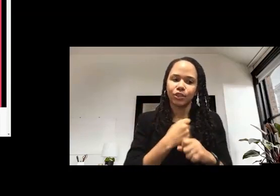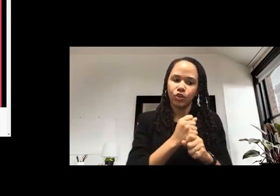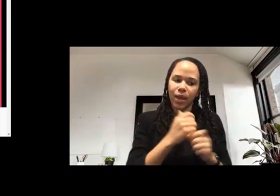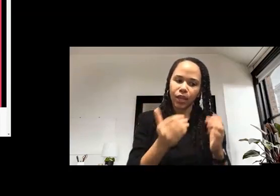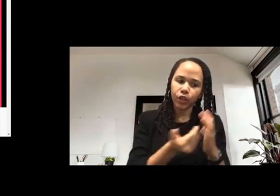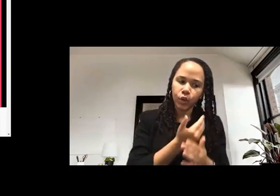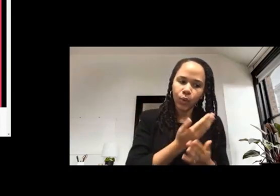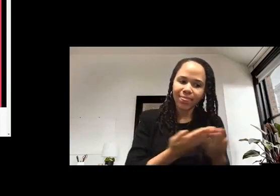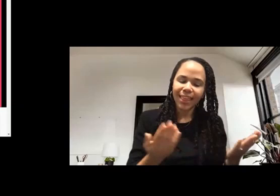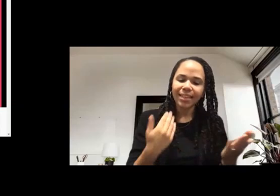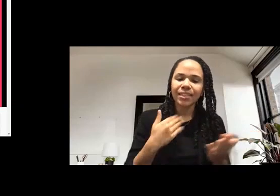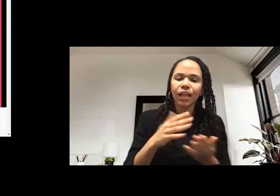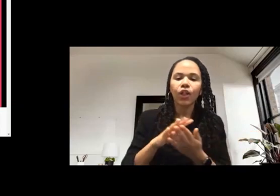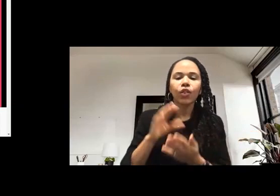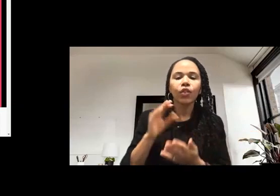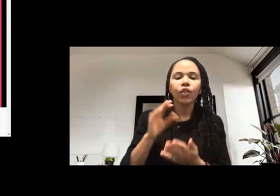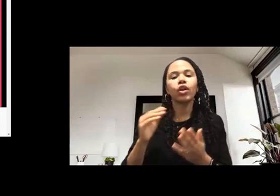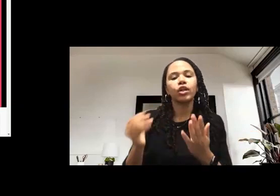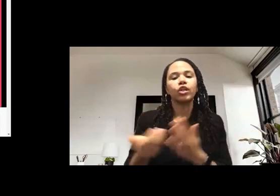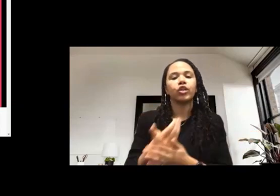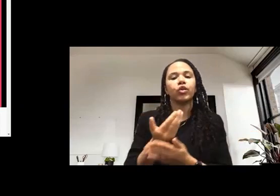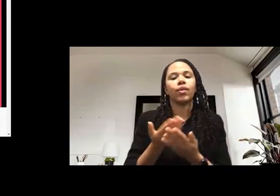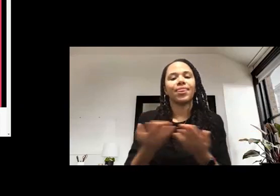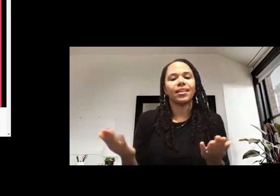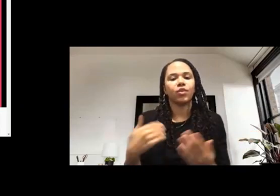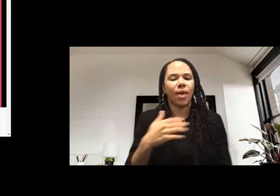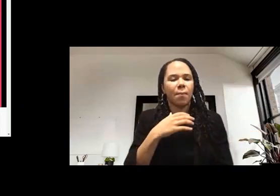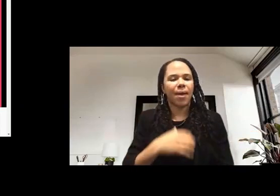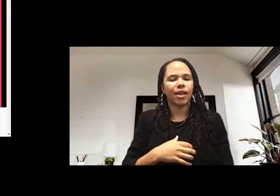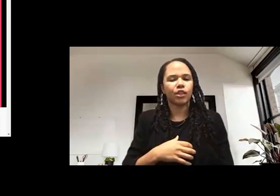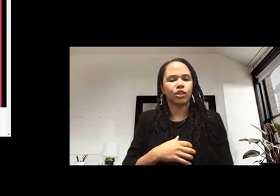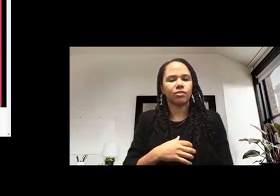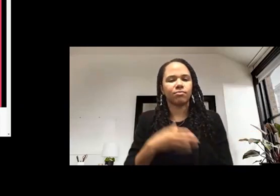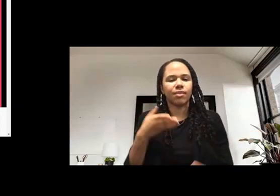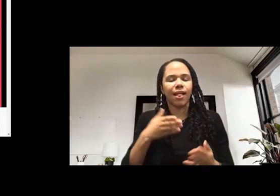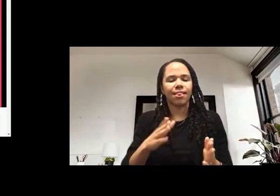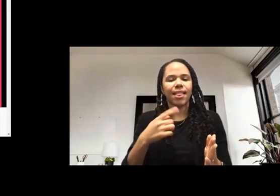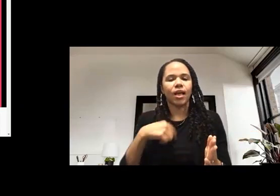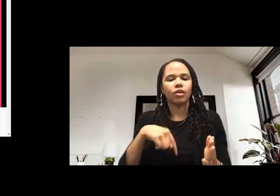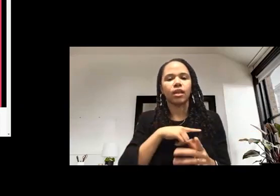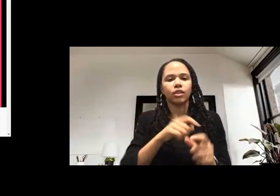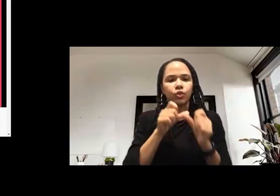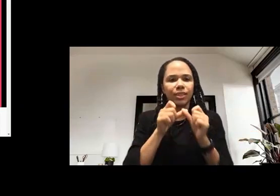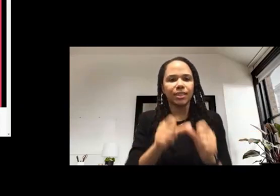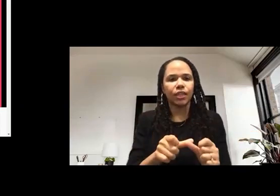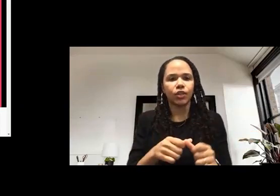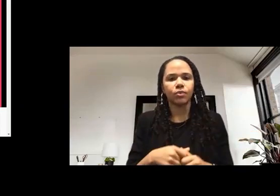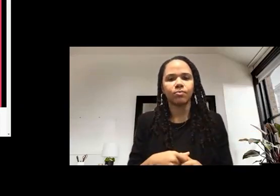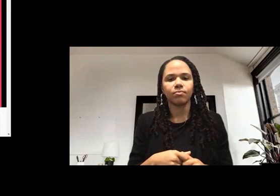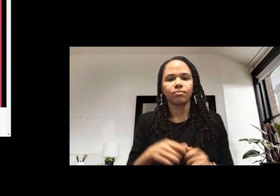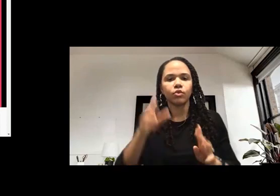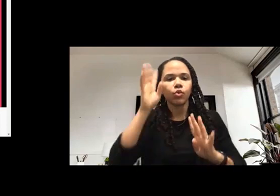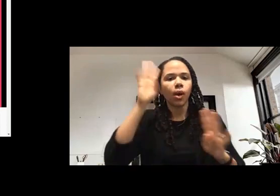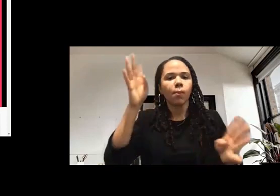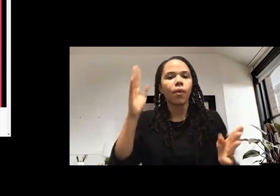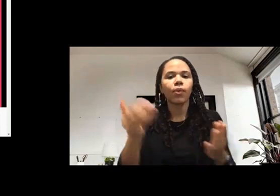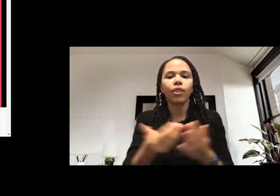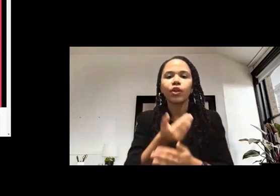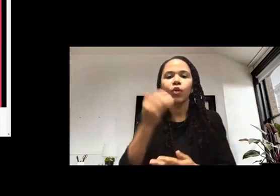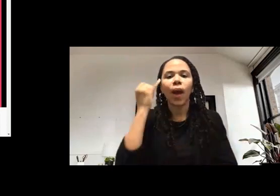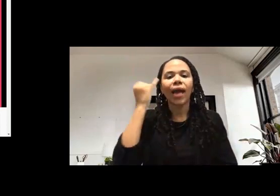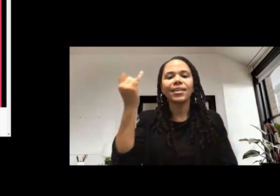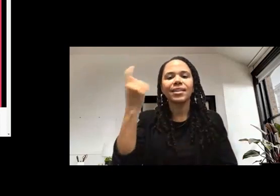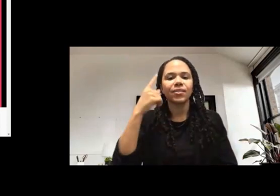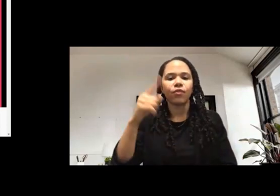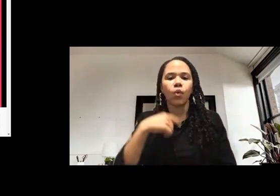things. So that passion for us is what keeps us going and coming up with new ideas for Scratch. I think one other key